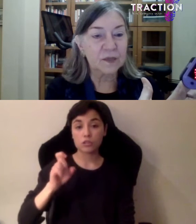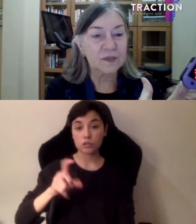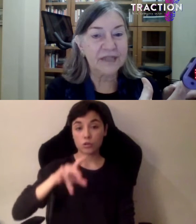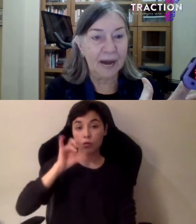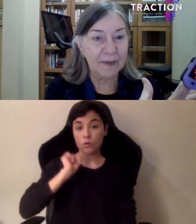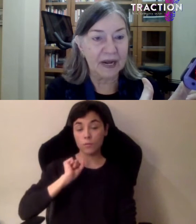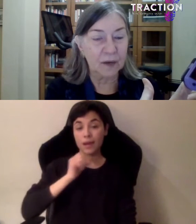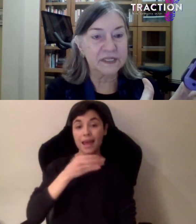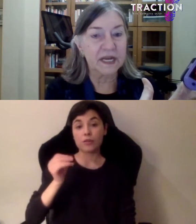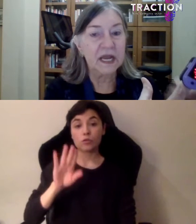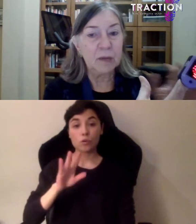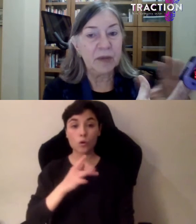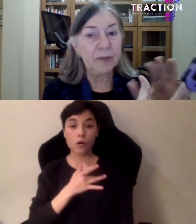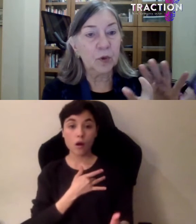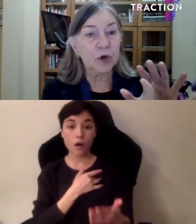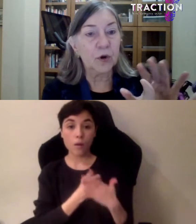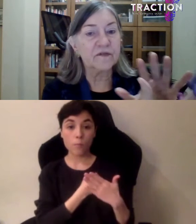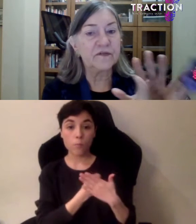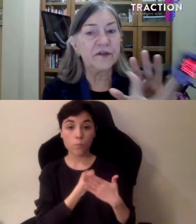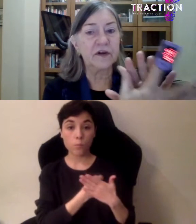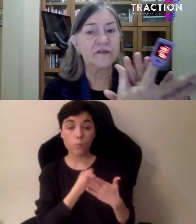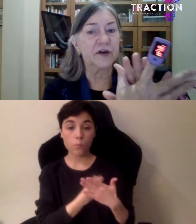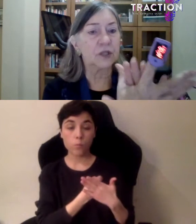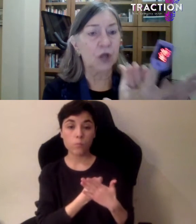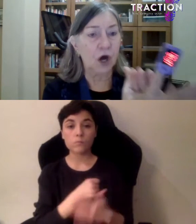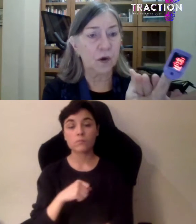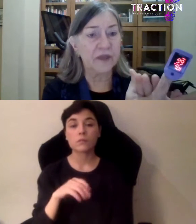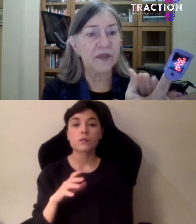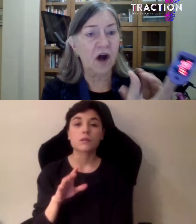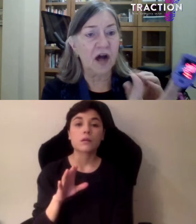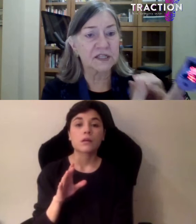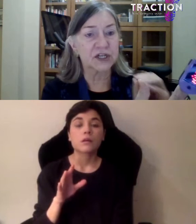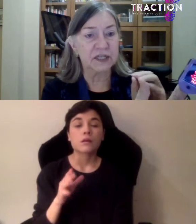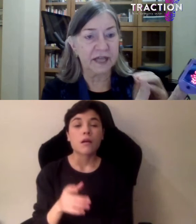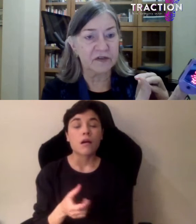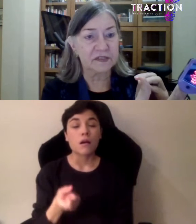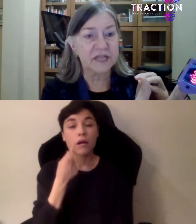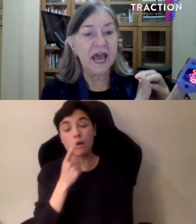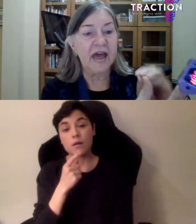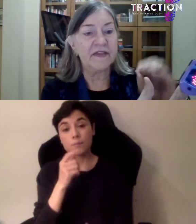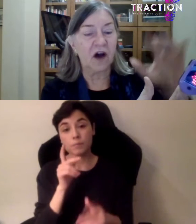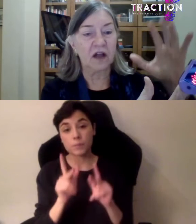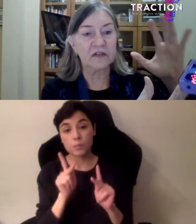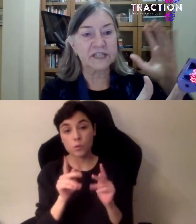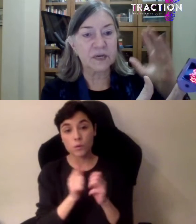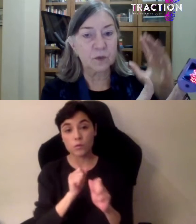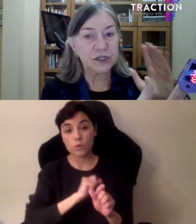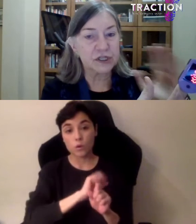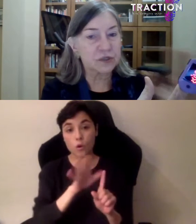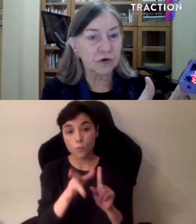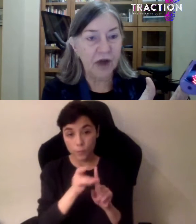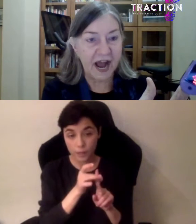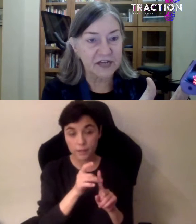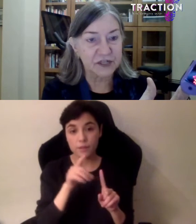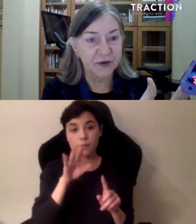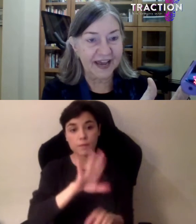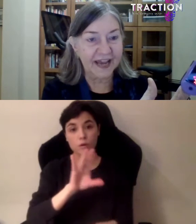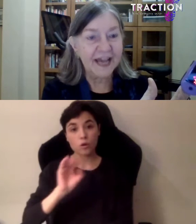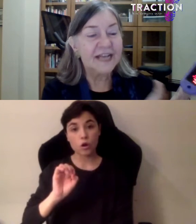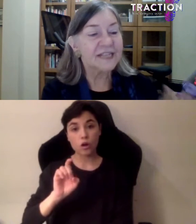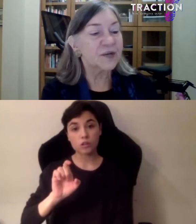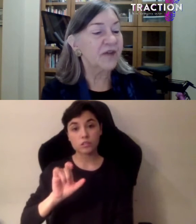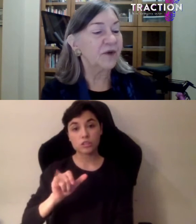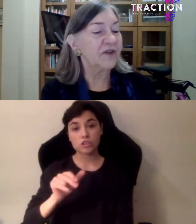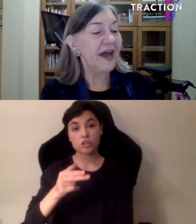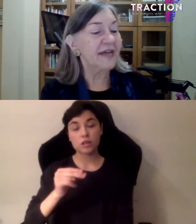of the things that was happening was that people were going very, very low in their oxygen levels, and then all of a sudden would just crash,